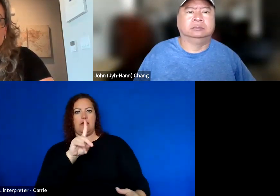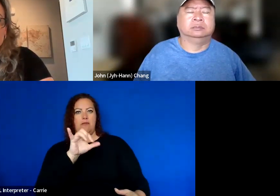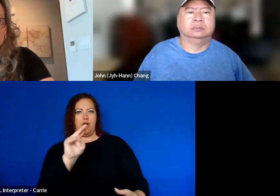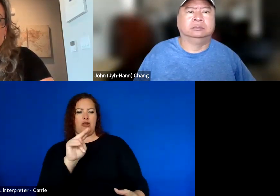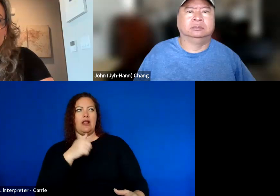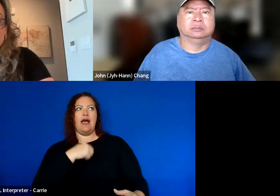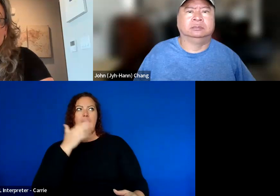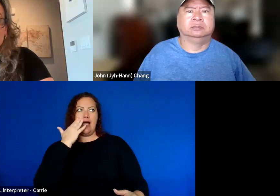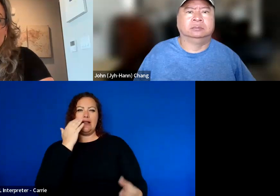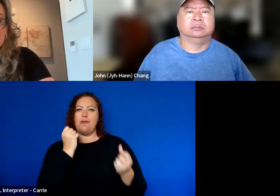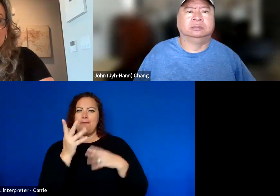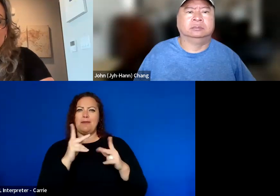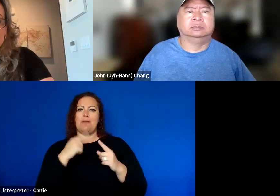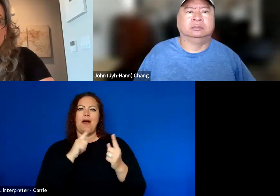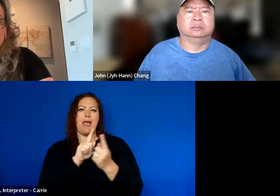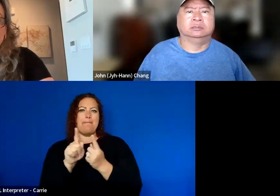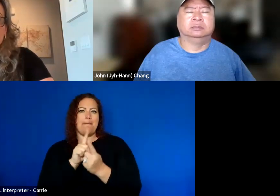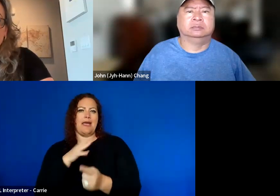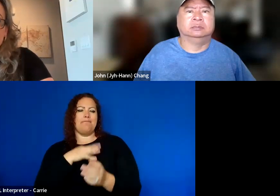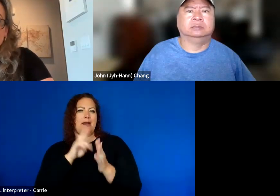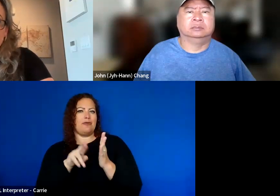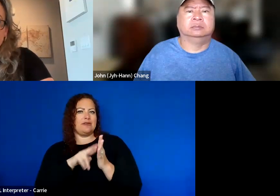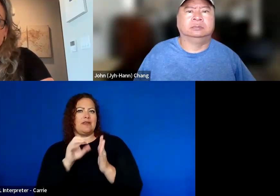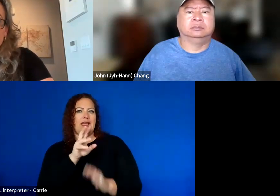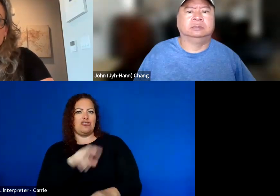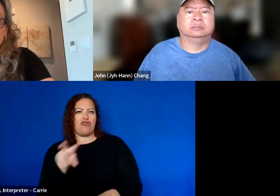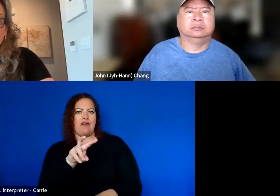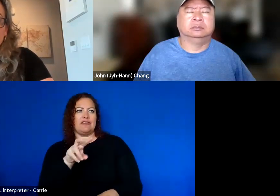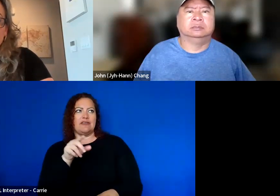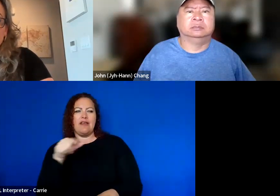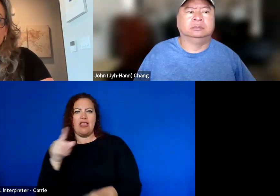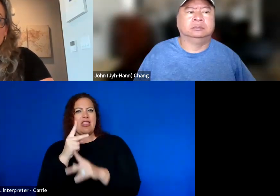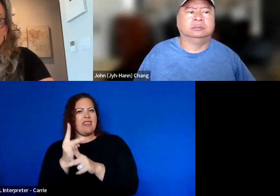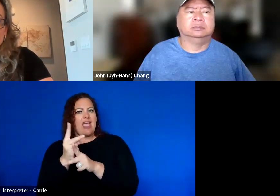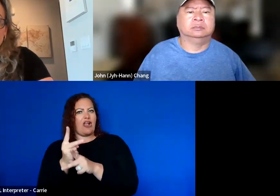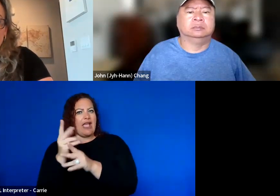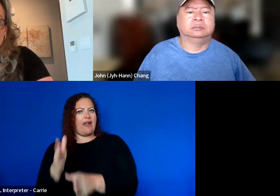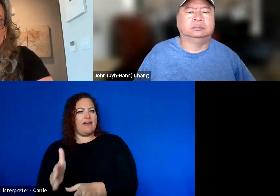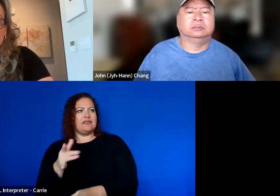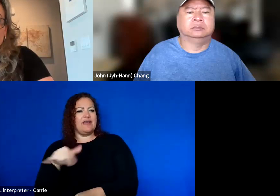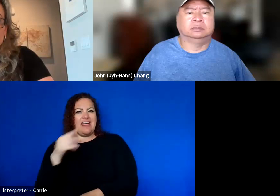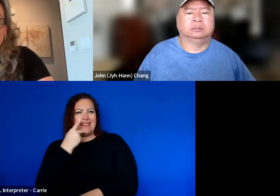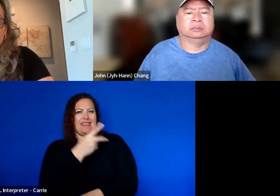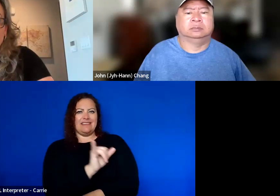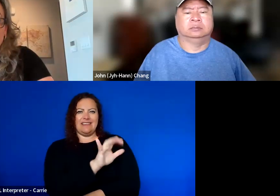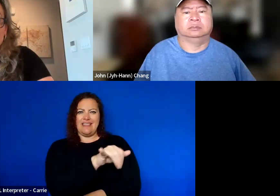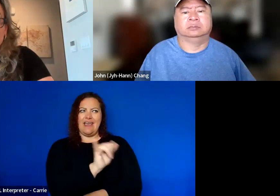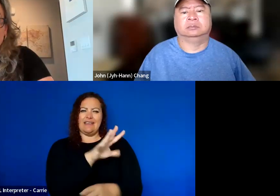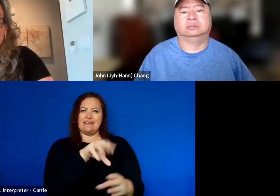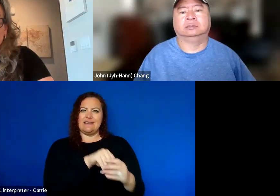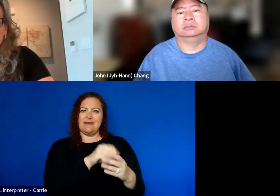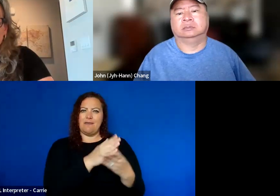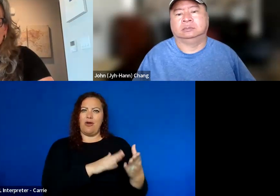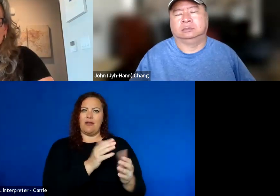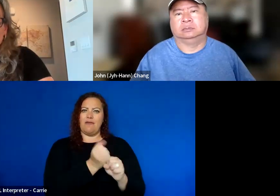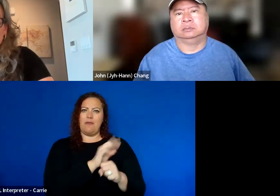my research, also my travels, who are caregivers, they see that as part of what makes their